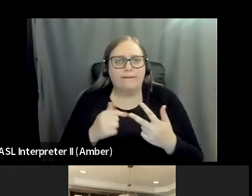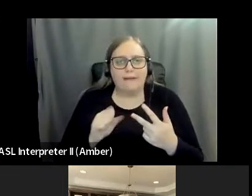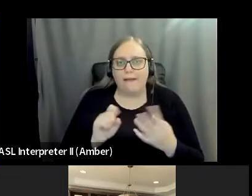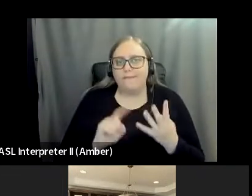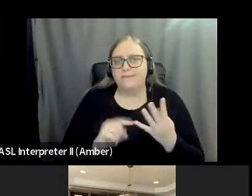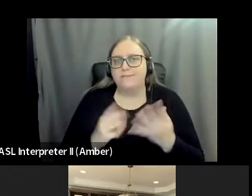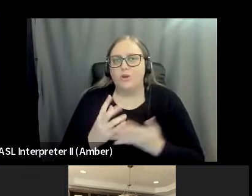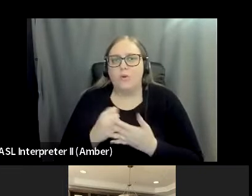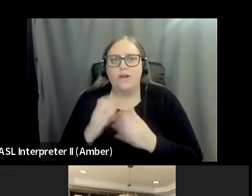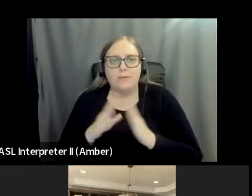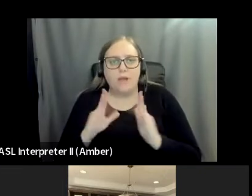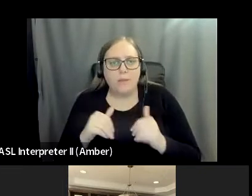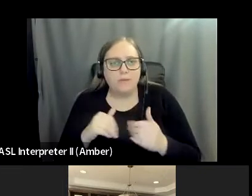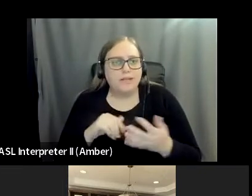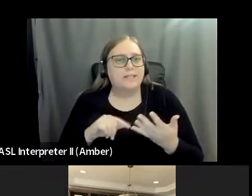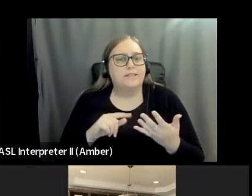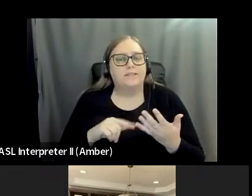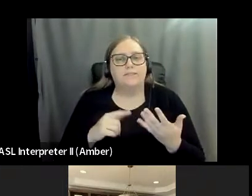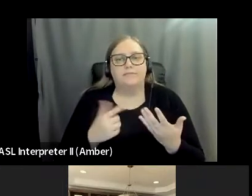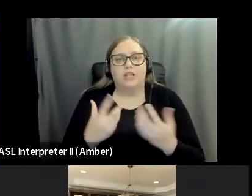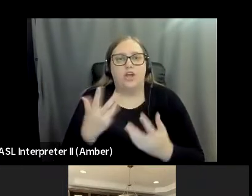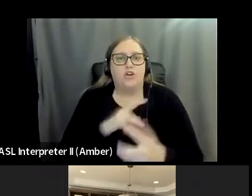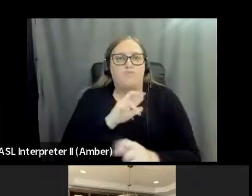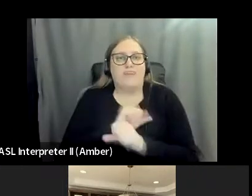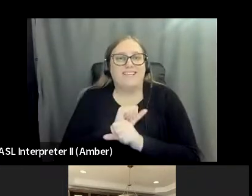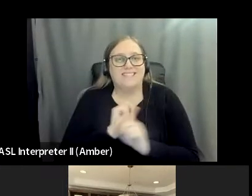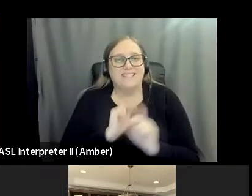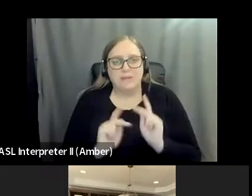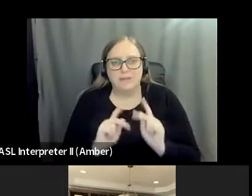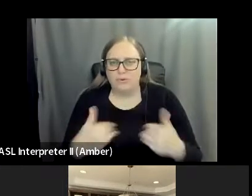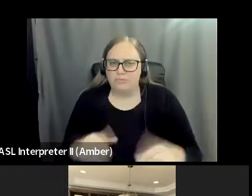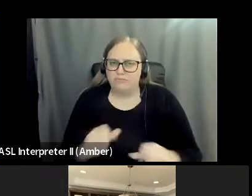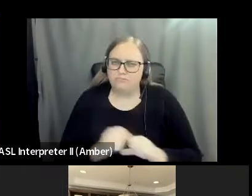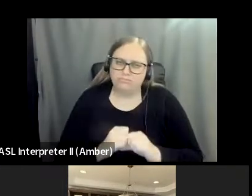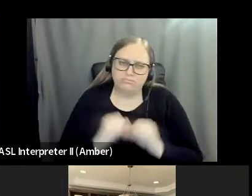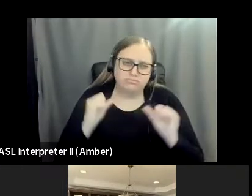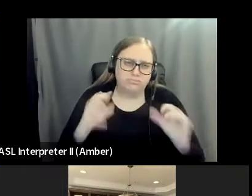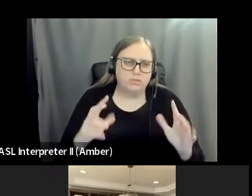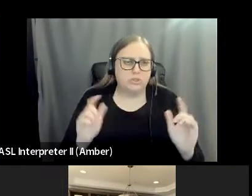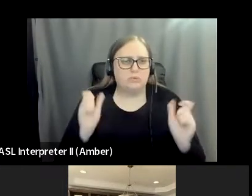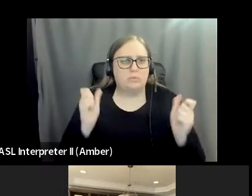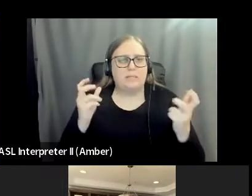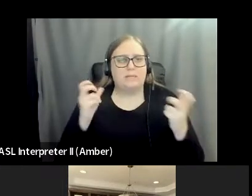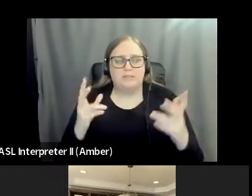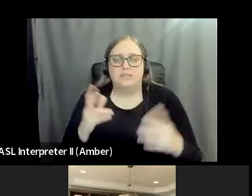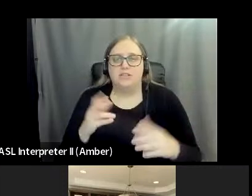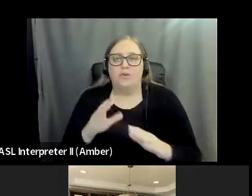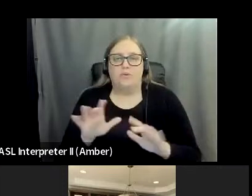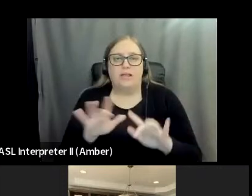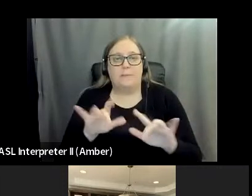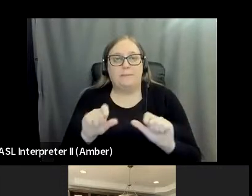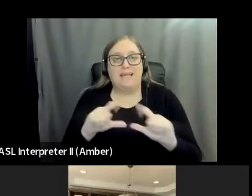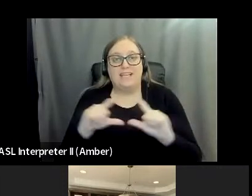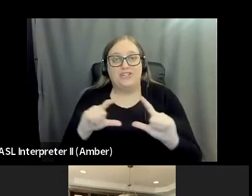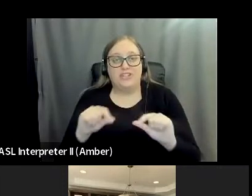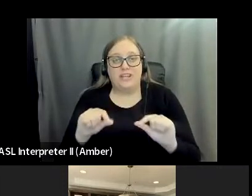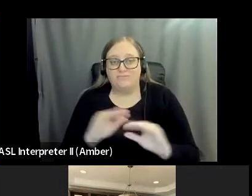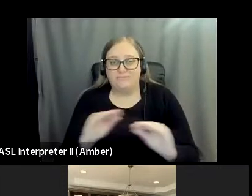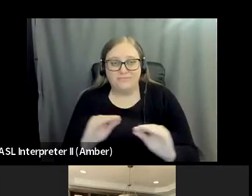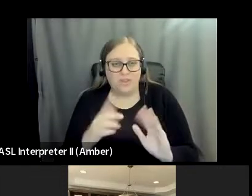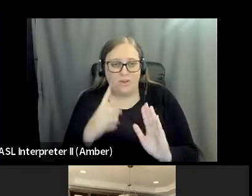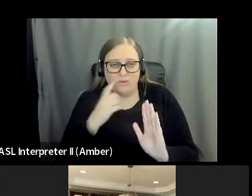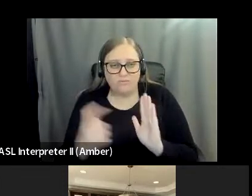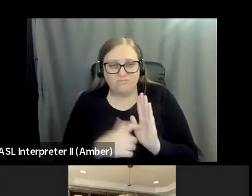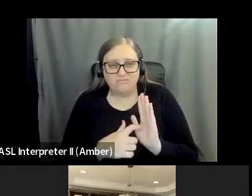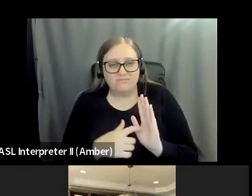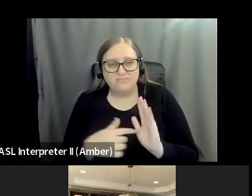acquiring property, arresting people. They are expansive. So a blank check with no indication of a plan makes me